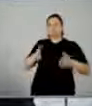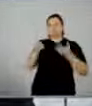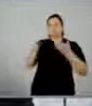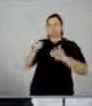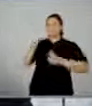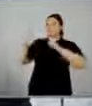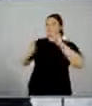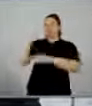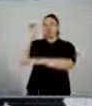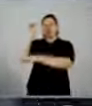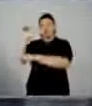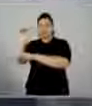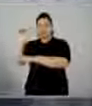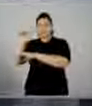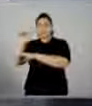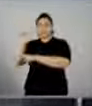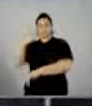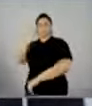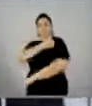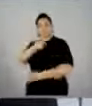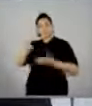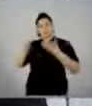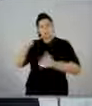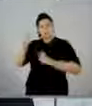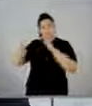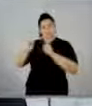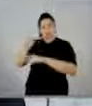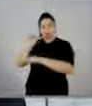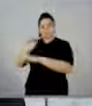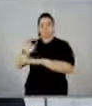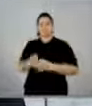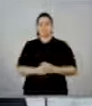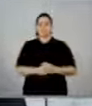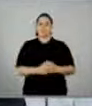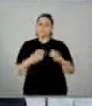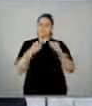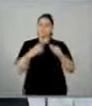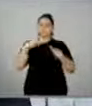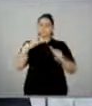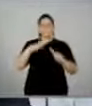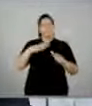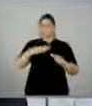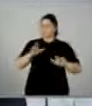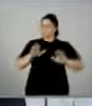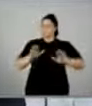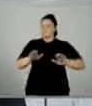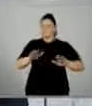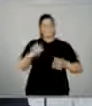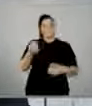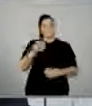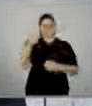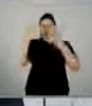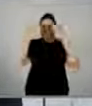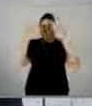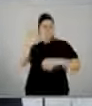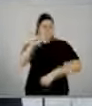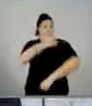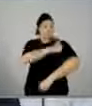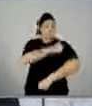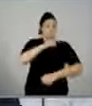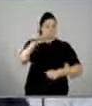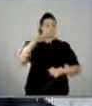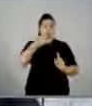who have been vaccinated? Not clear yet. And we have to wait on the evidence for that and the success of the vaccine and what that means in terms of transmissibility and